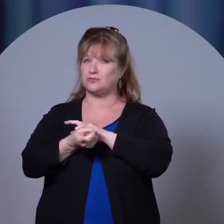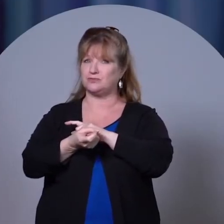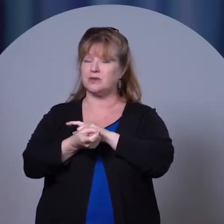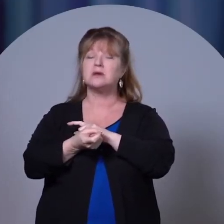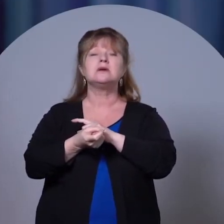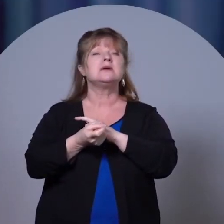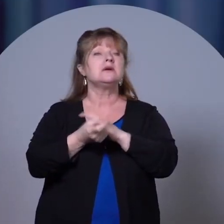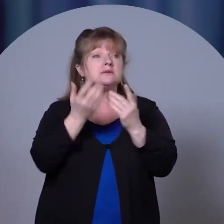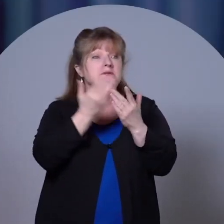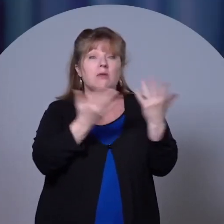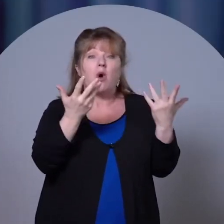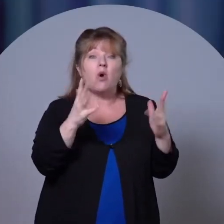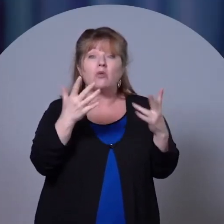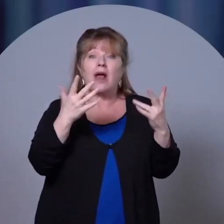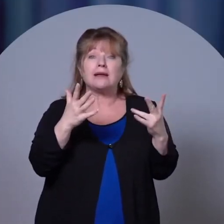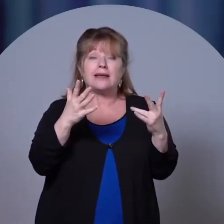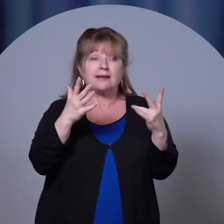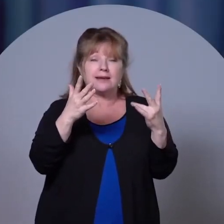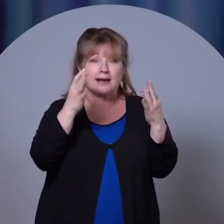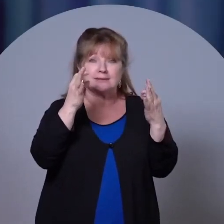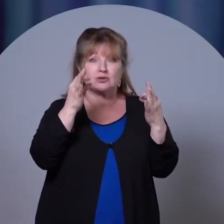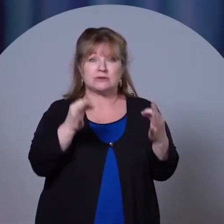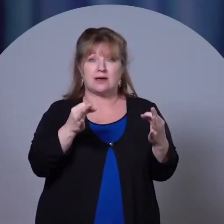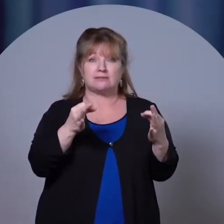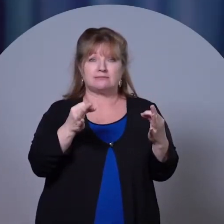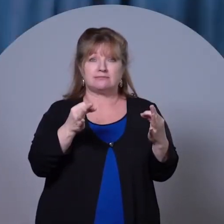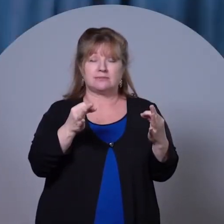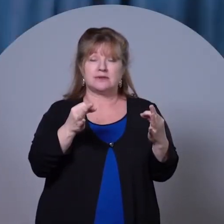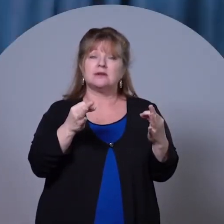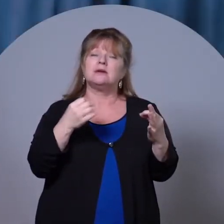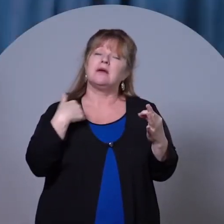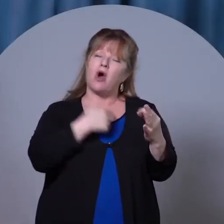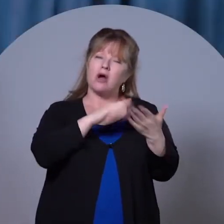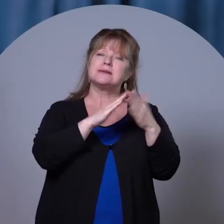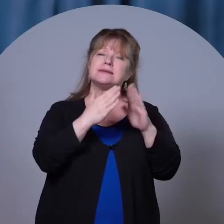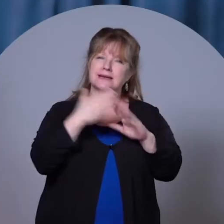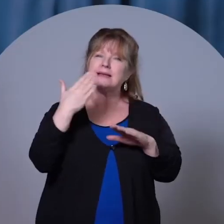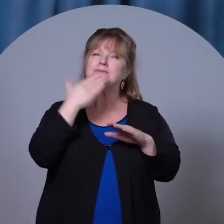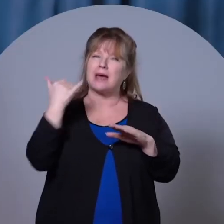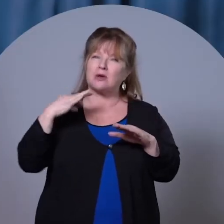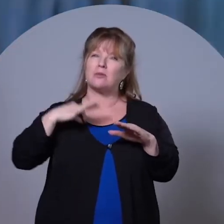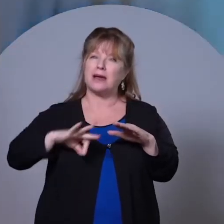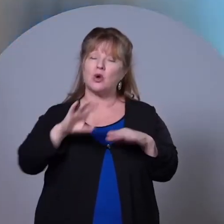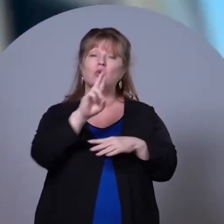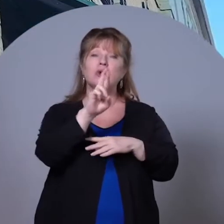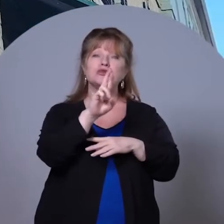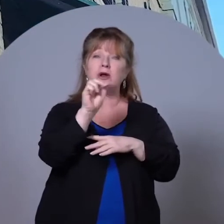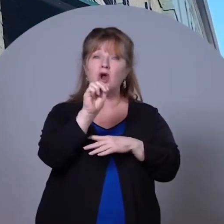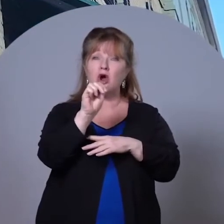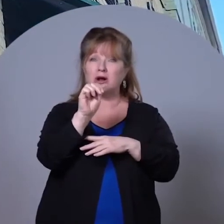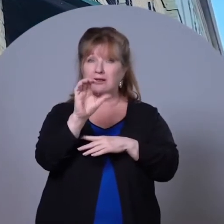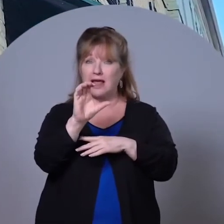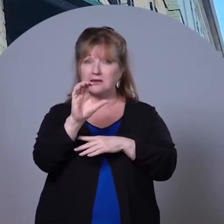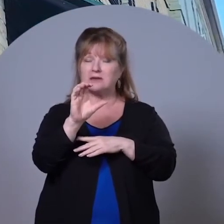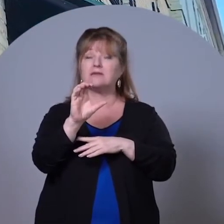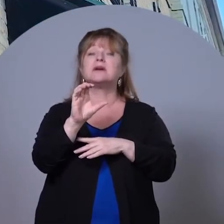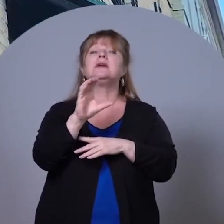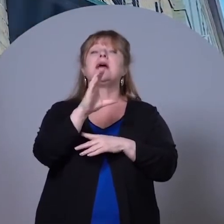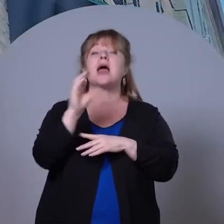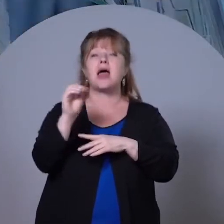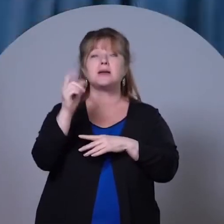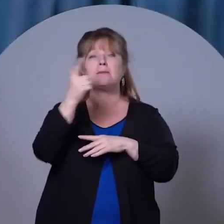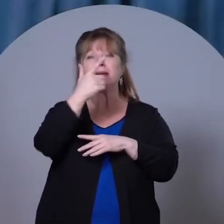Slam in our community is really just to open up this space for any and all voices to be heard and listened to.